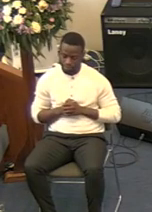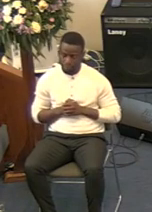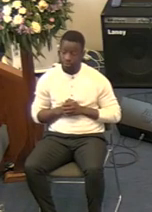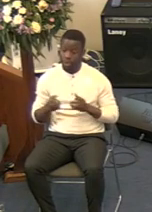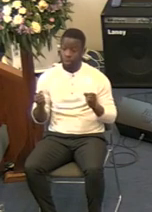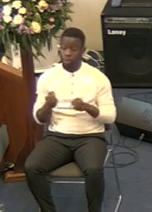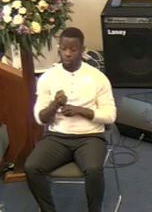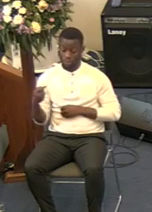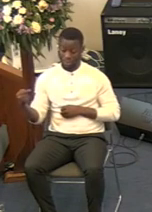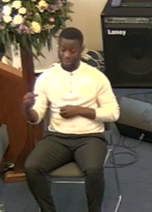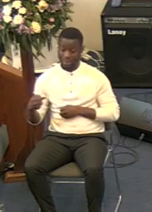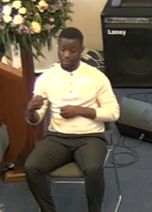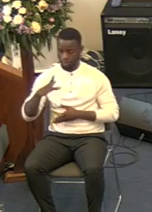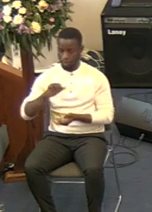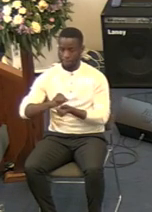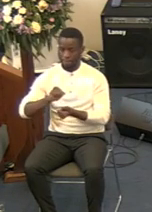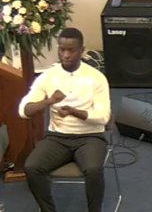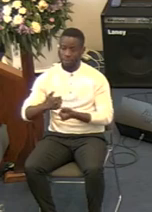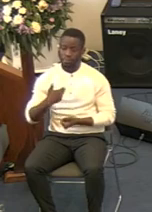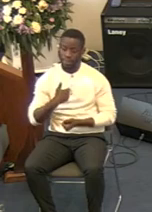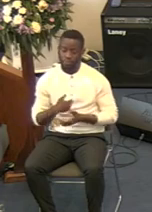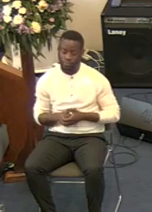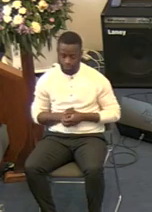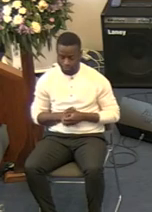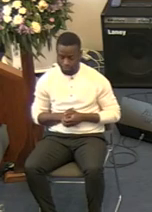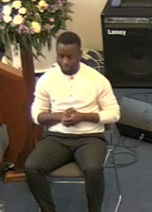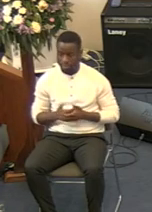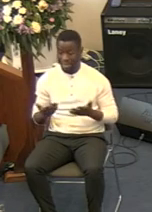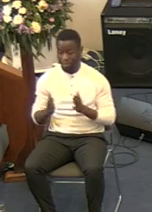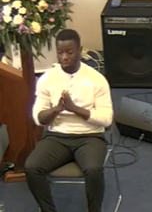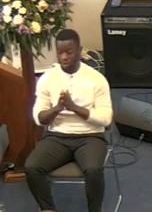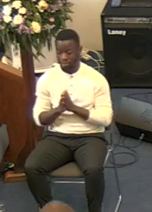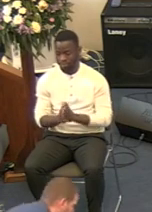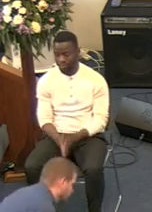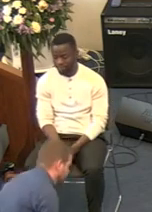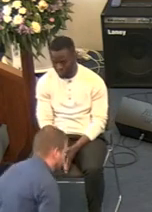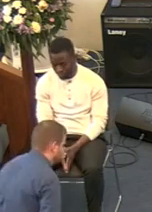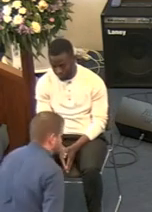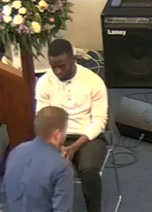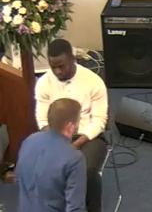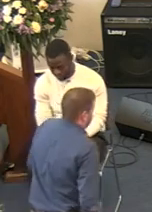Do this in remembrance of me." Let us pray.